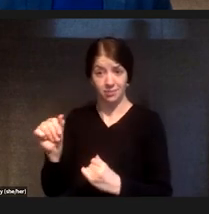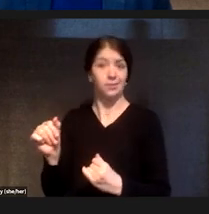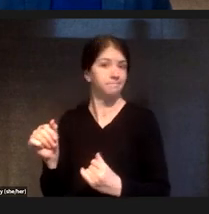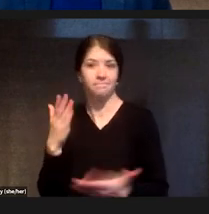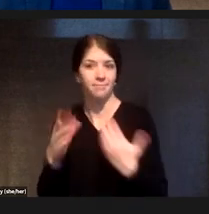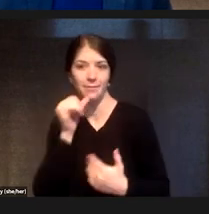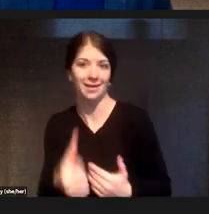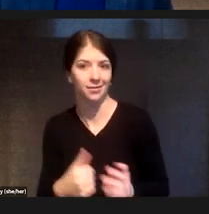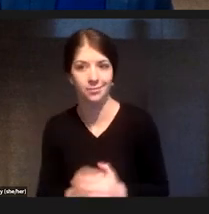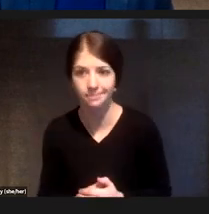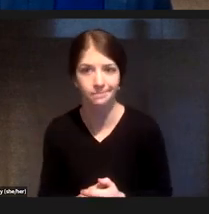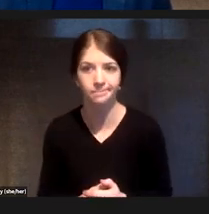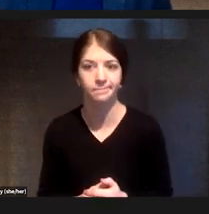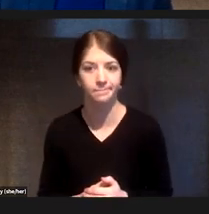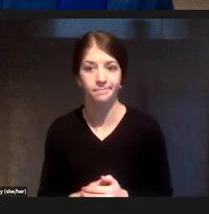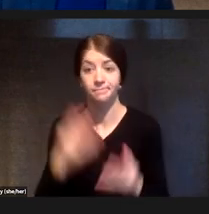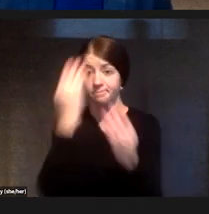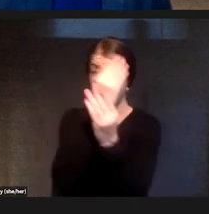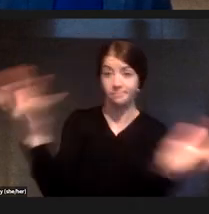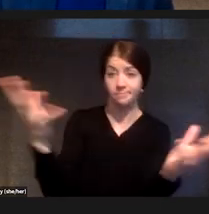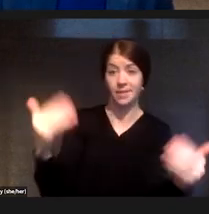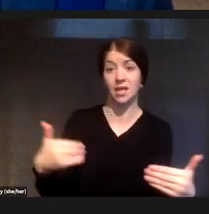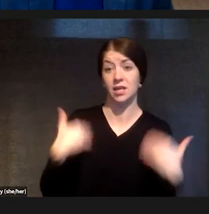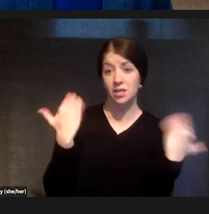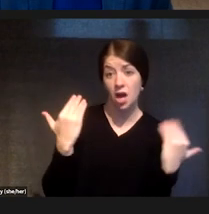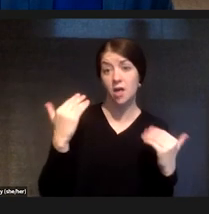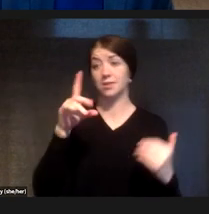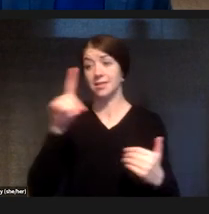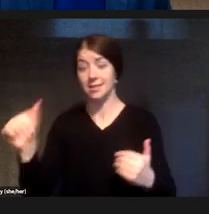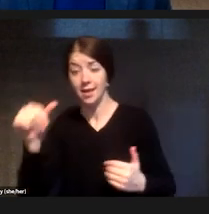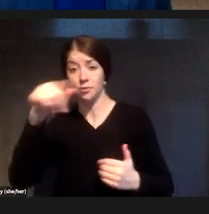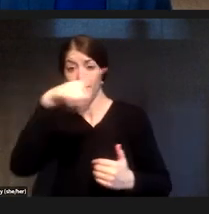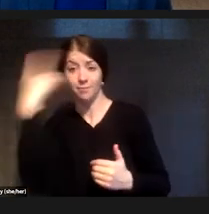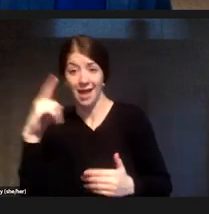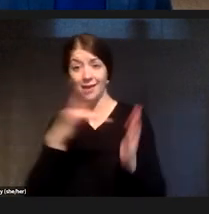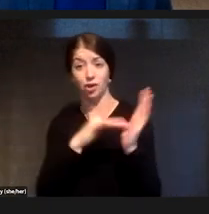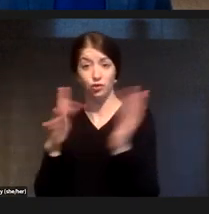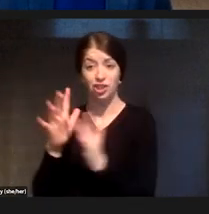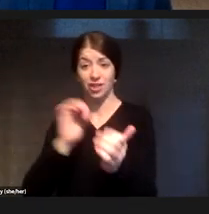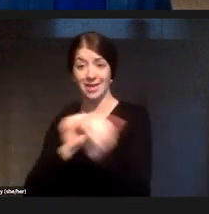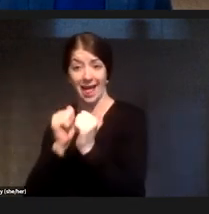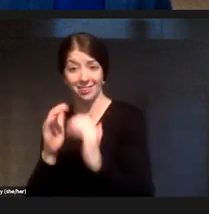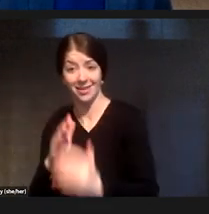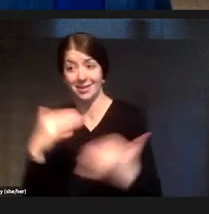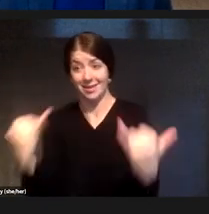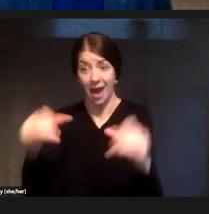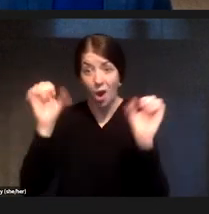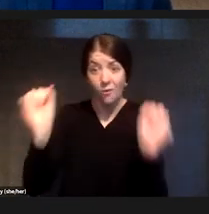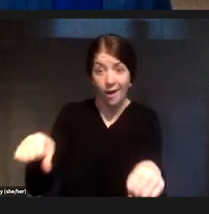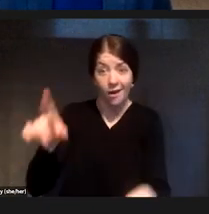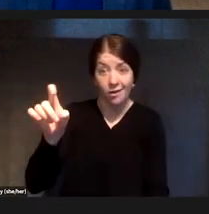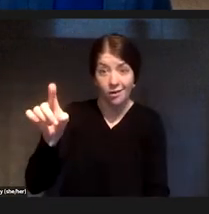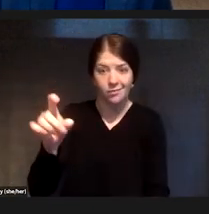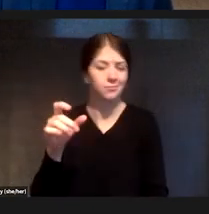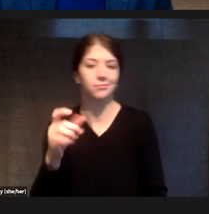not every single one of you can be a young, disabled, Black, Nigerian, Christian athlete male. And therefore, there should be a way that you